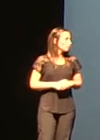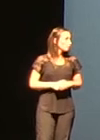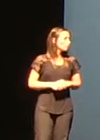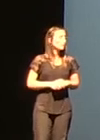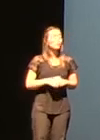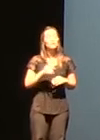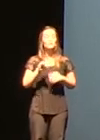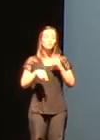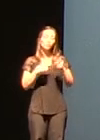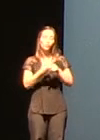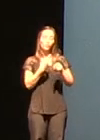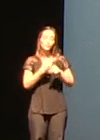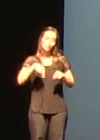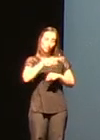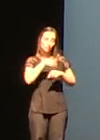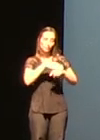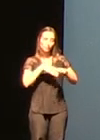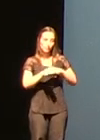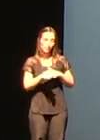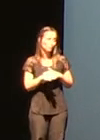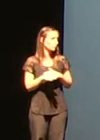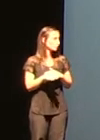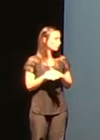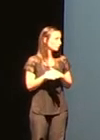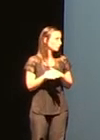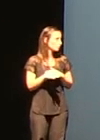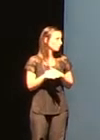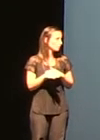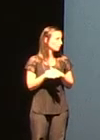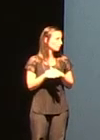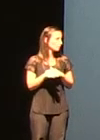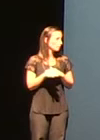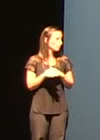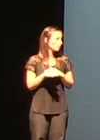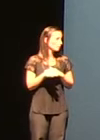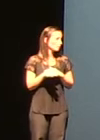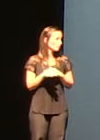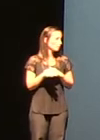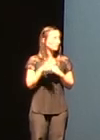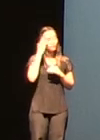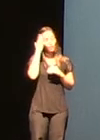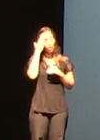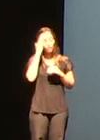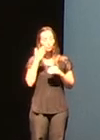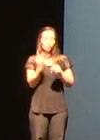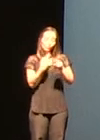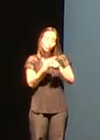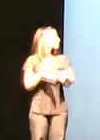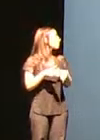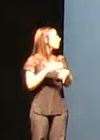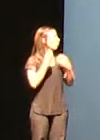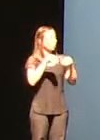that I have? Well, many, okay. Attitudes. I think attitudes are always the first barrier. Attitudes, I also think, can be changed with education,